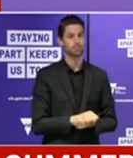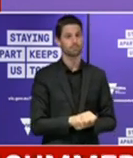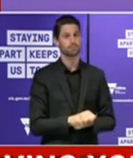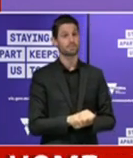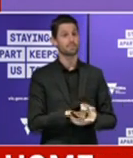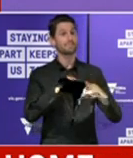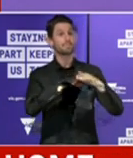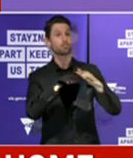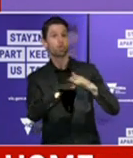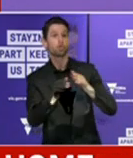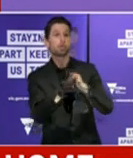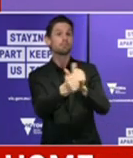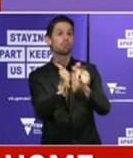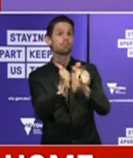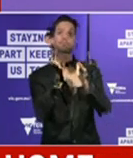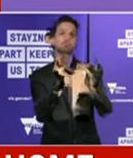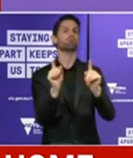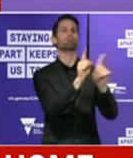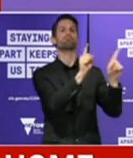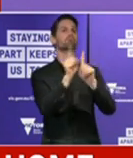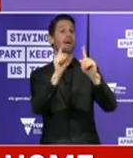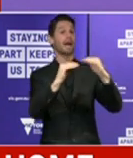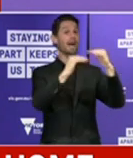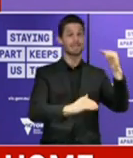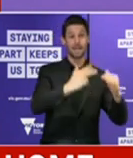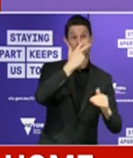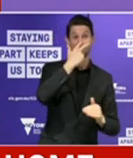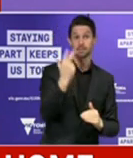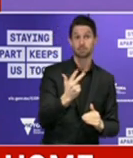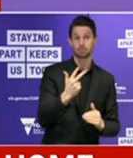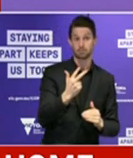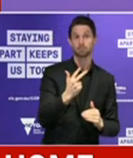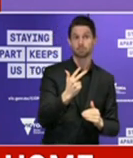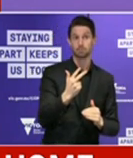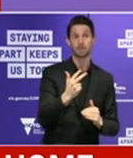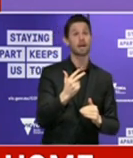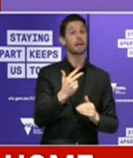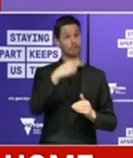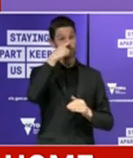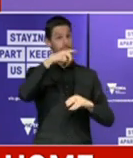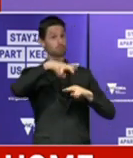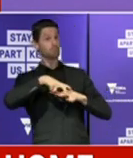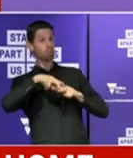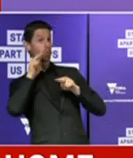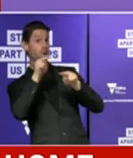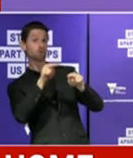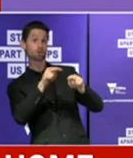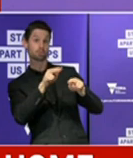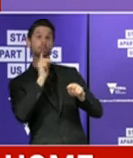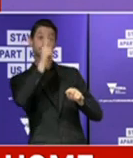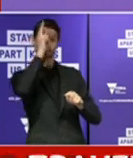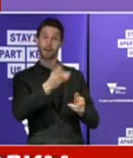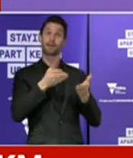Non-contact indoor community sport for under 18-year-olds with limits on spectators, that will be allowed